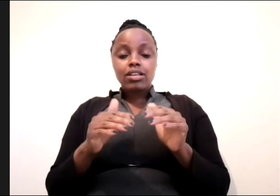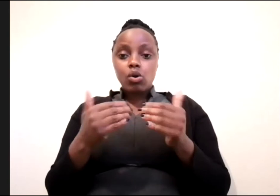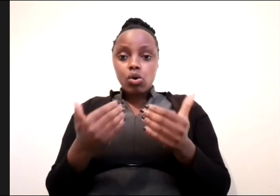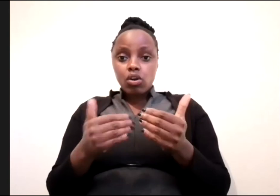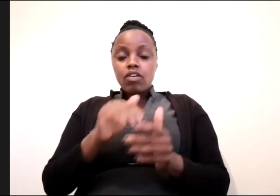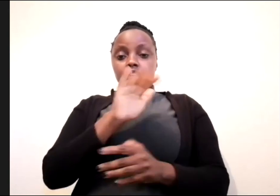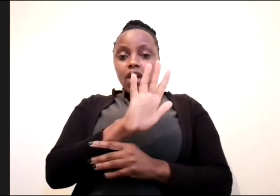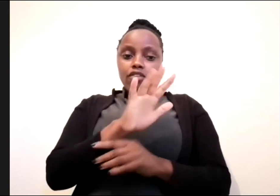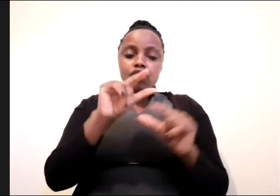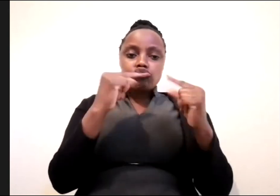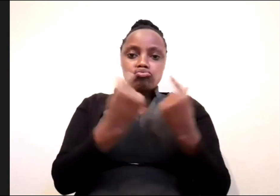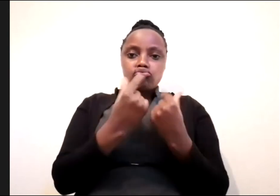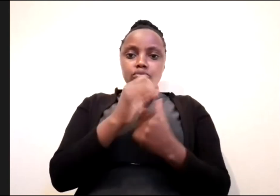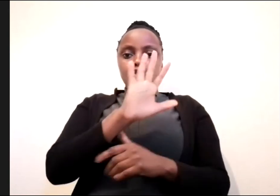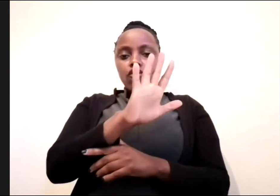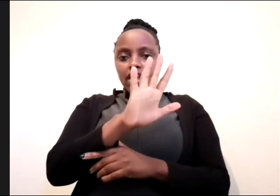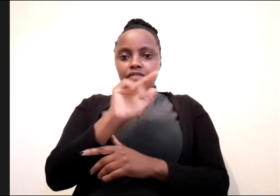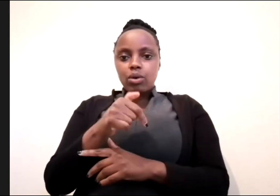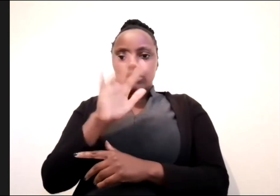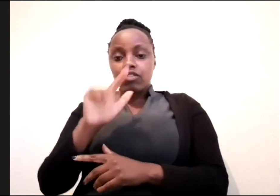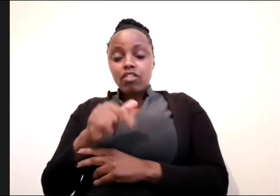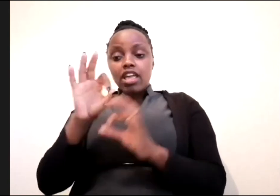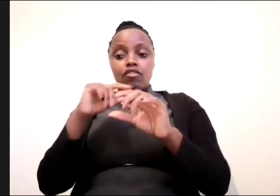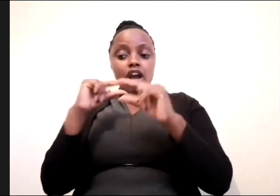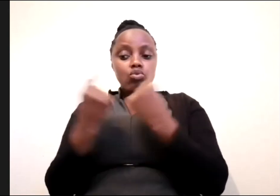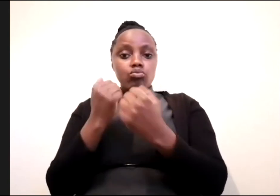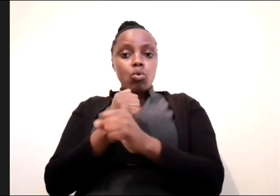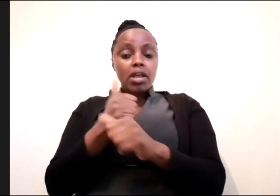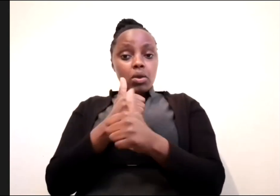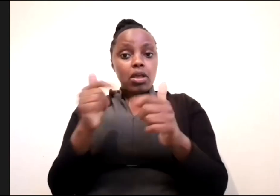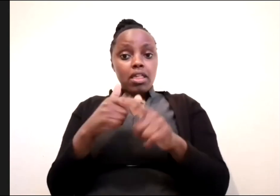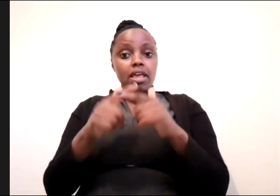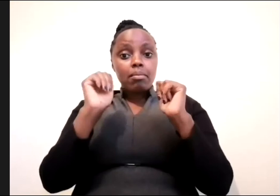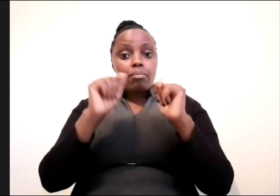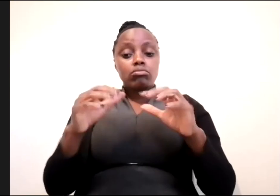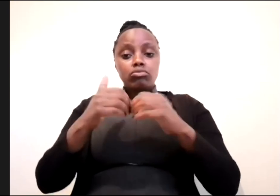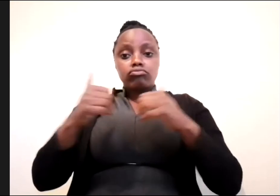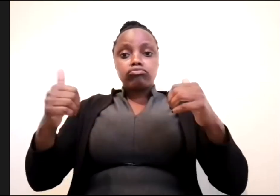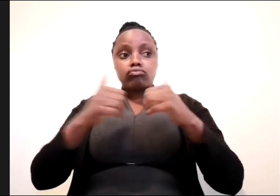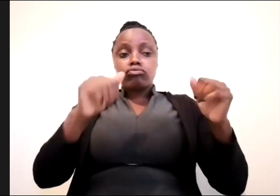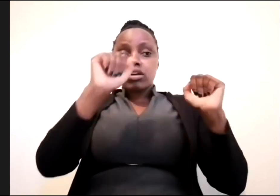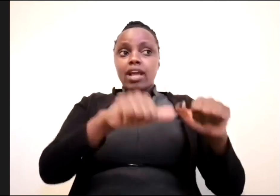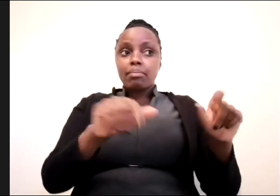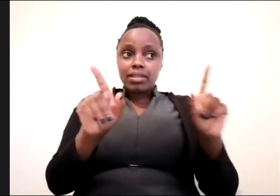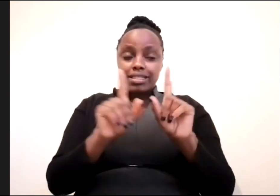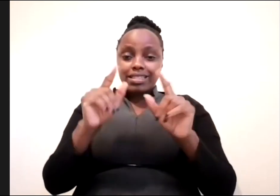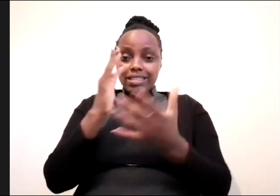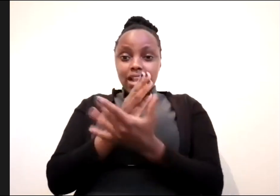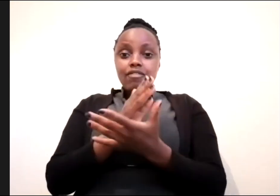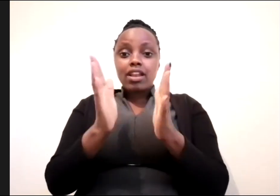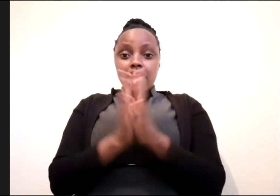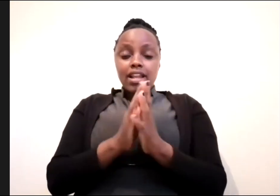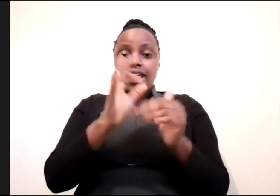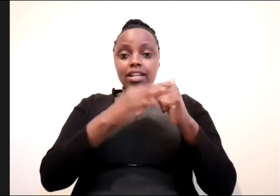of 2,000, when a group is not working well, then is, you know, all the group which is decertified, and then you have still 8,000 farmers